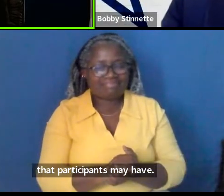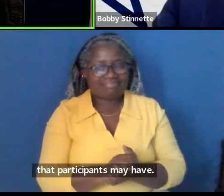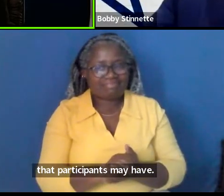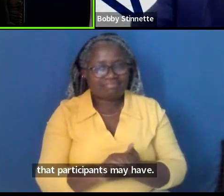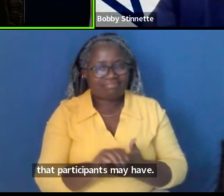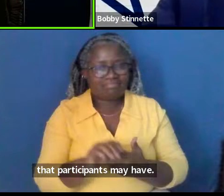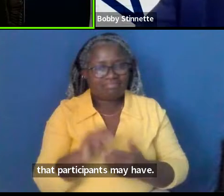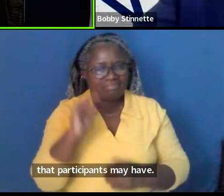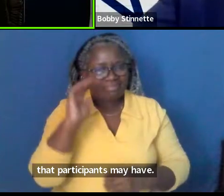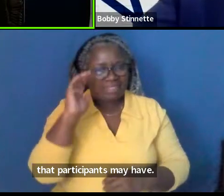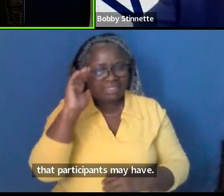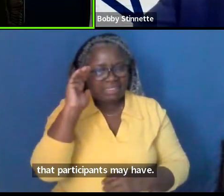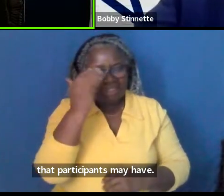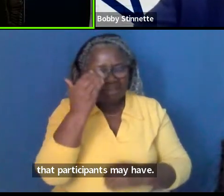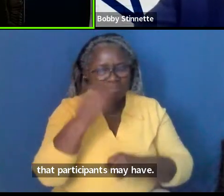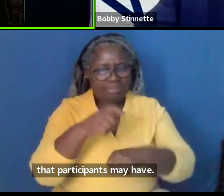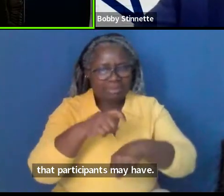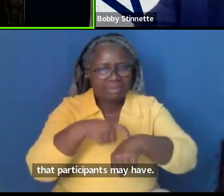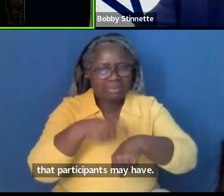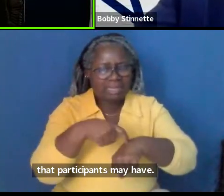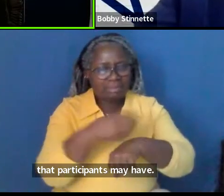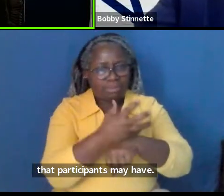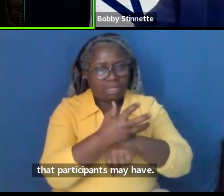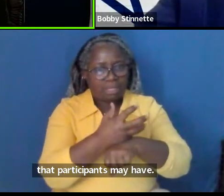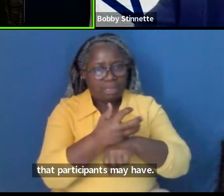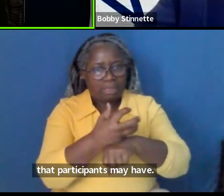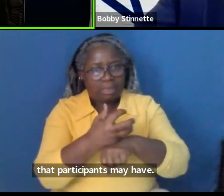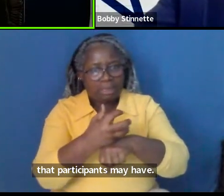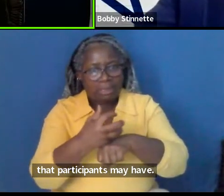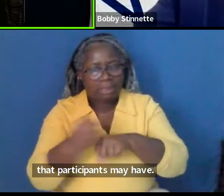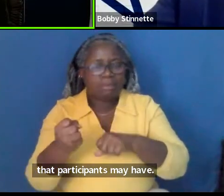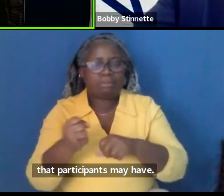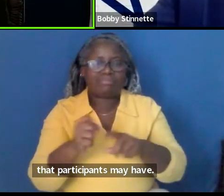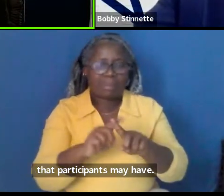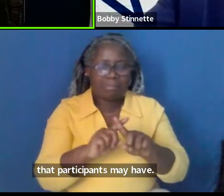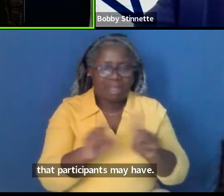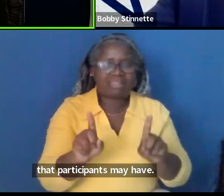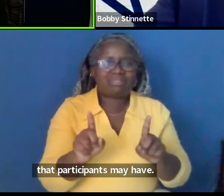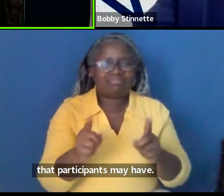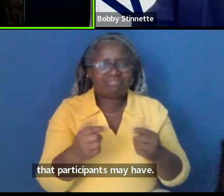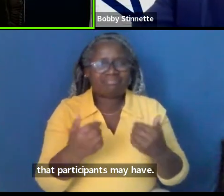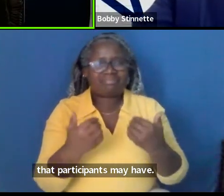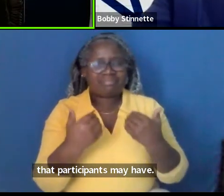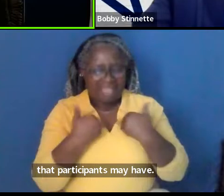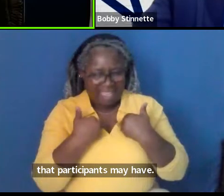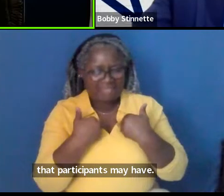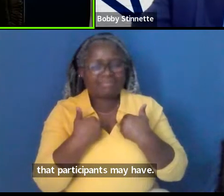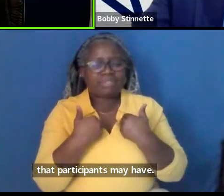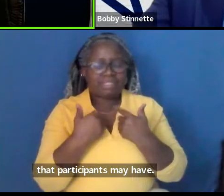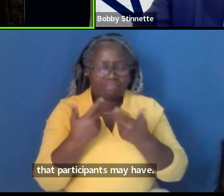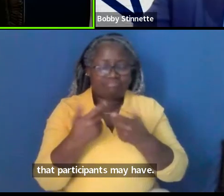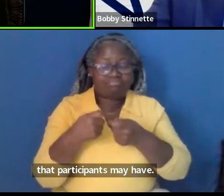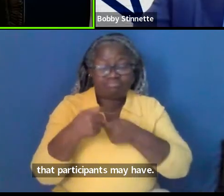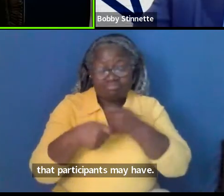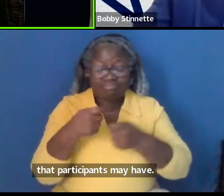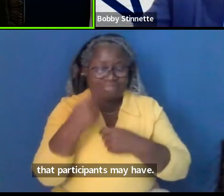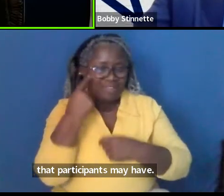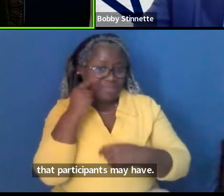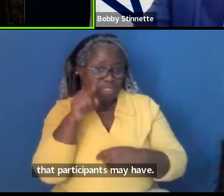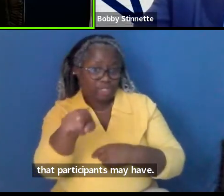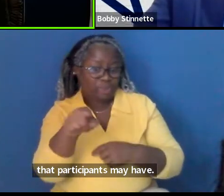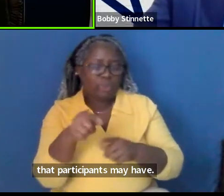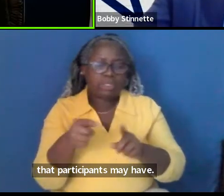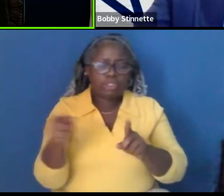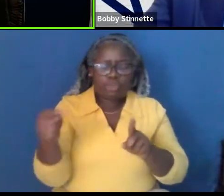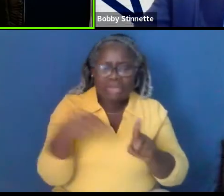time. We do have some questions for you, and we can be able to share